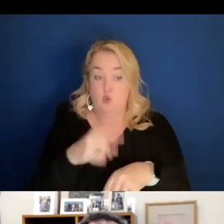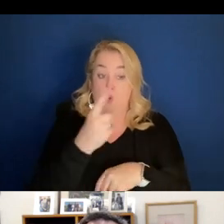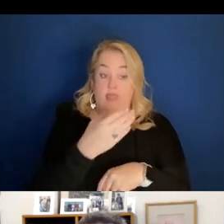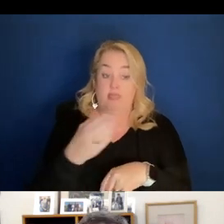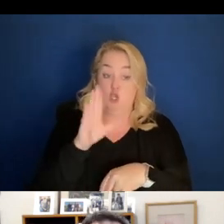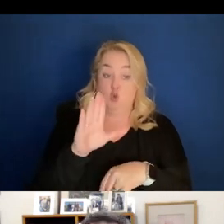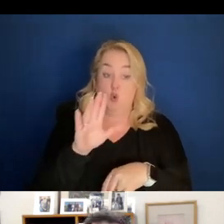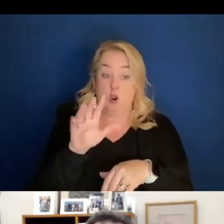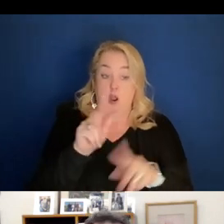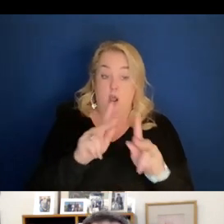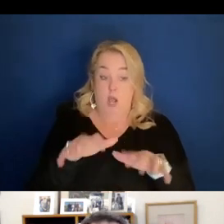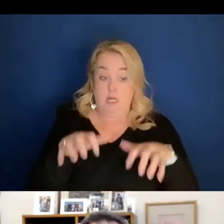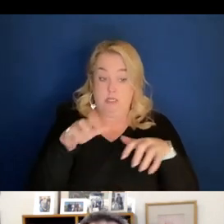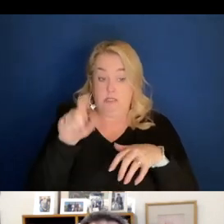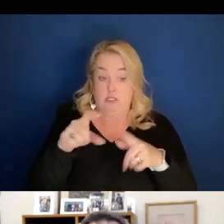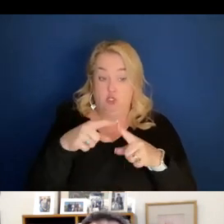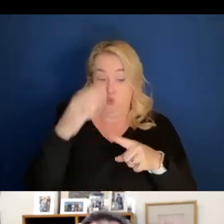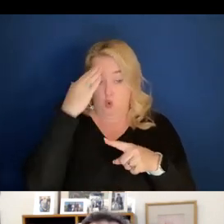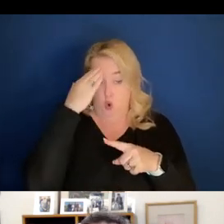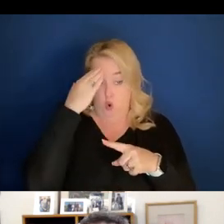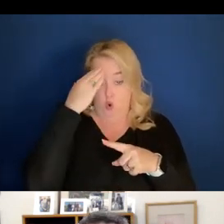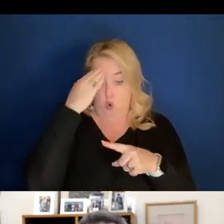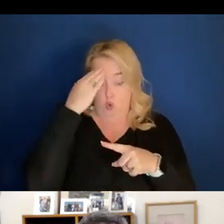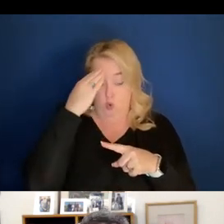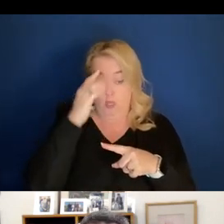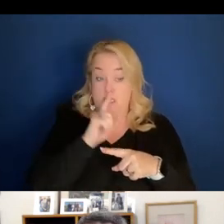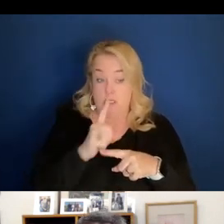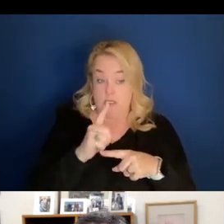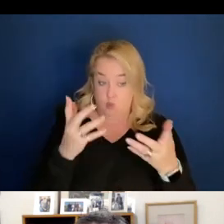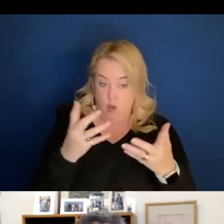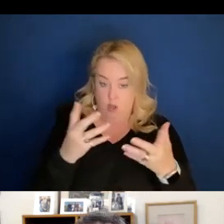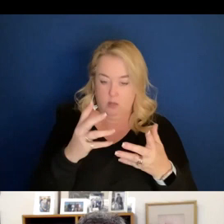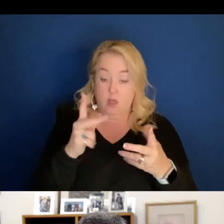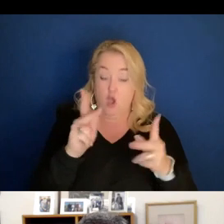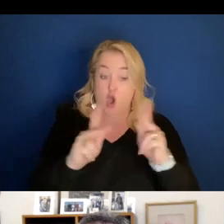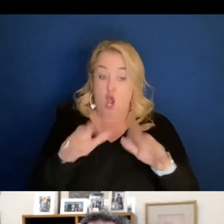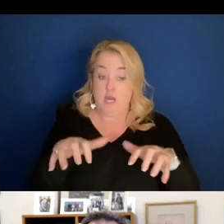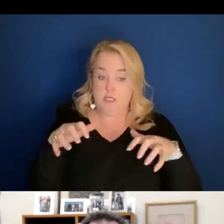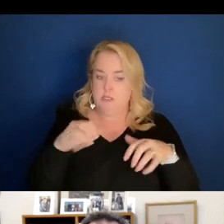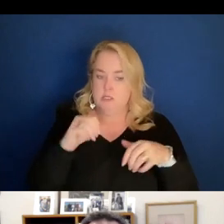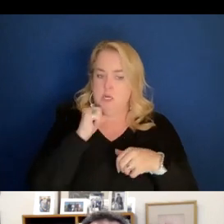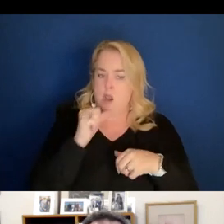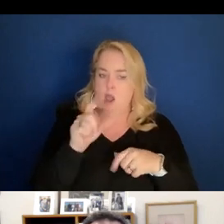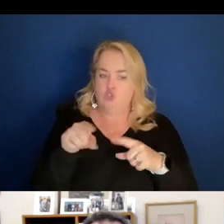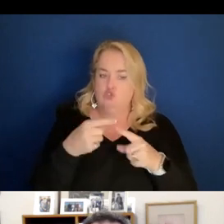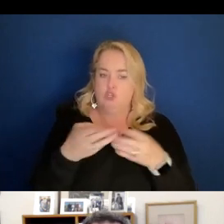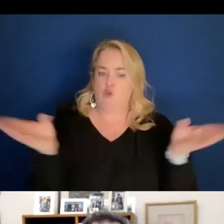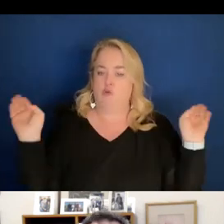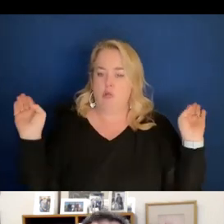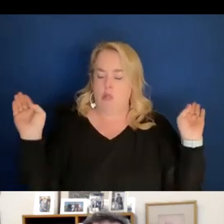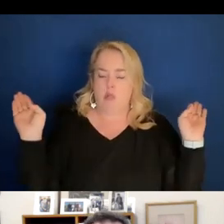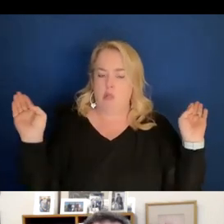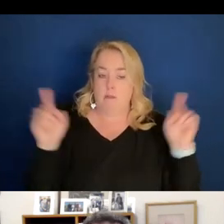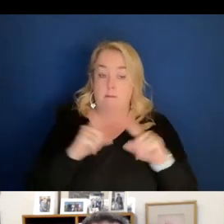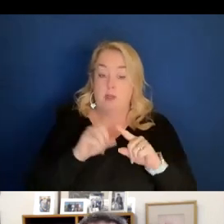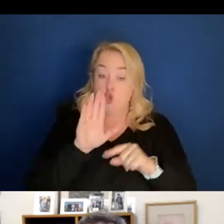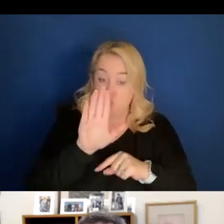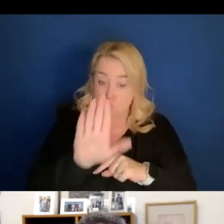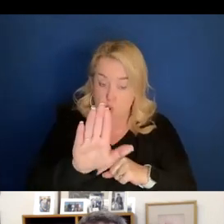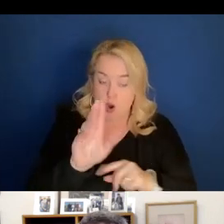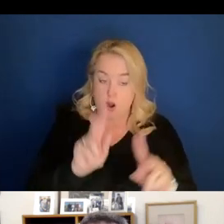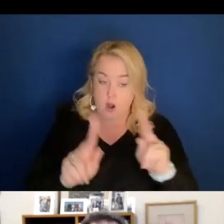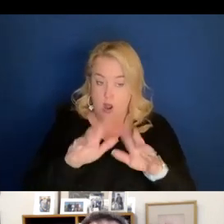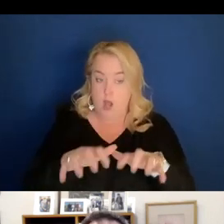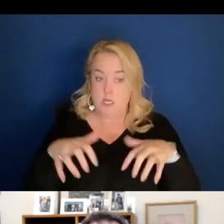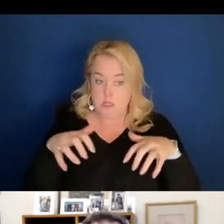needs to know about your social engagement program is. Now, it's the audience, not just generally what people should know, but what should your